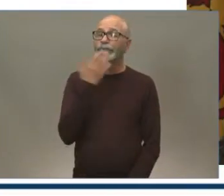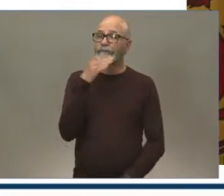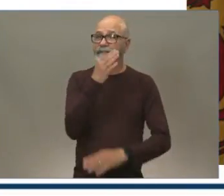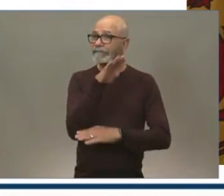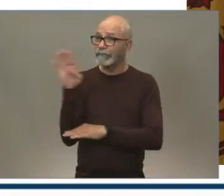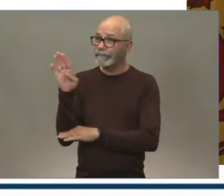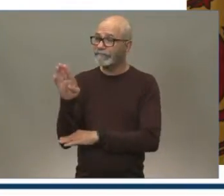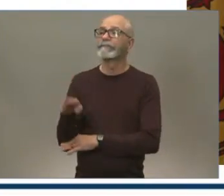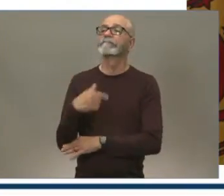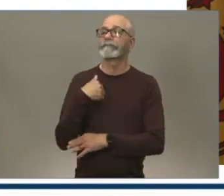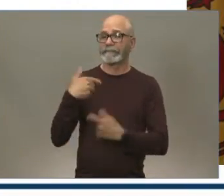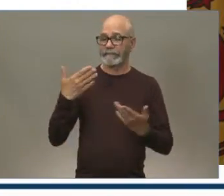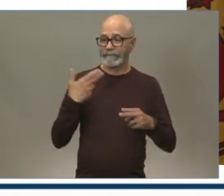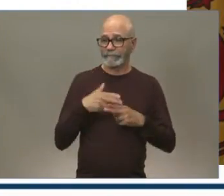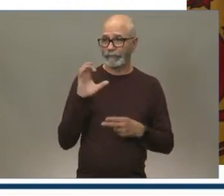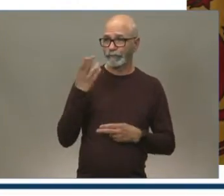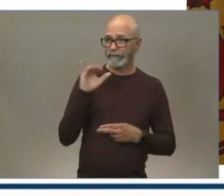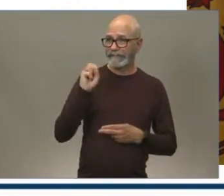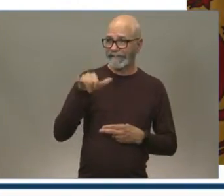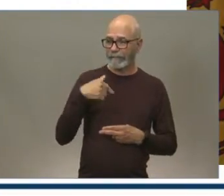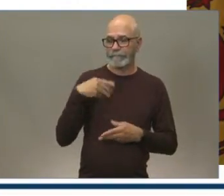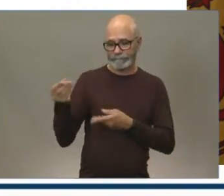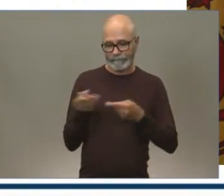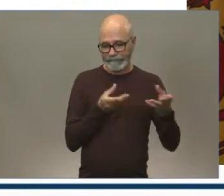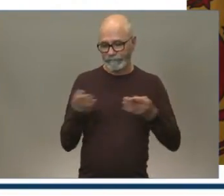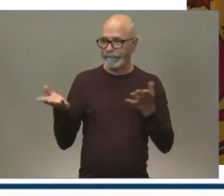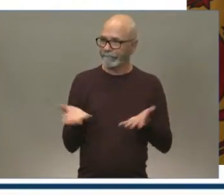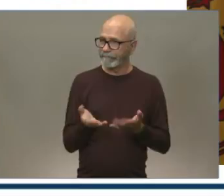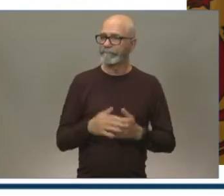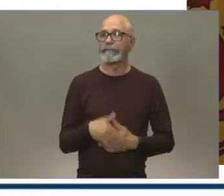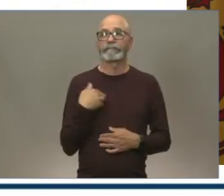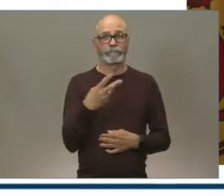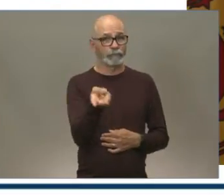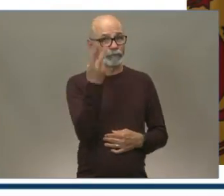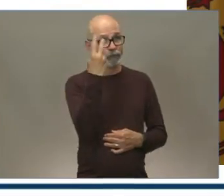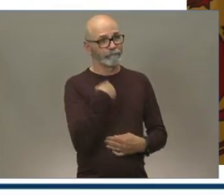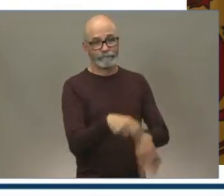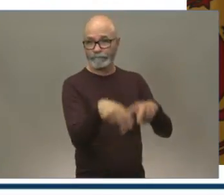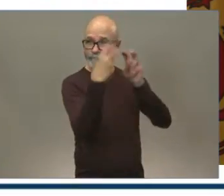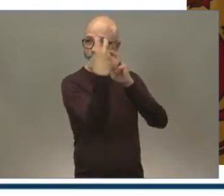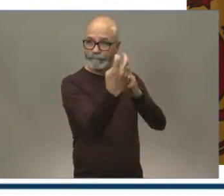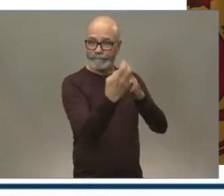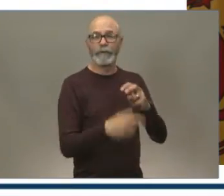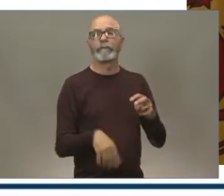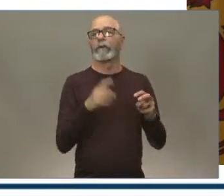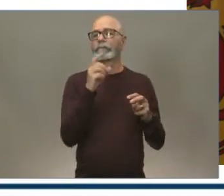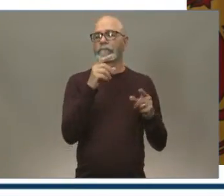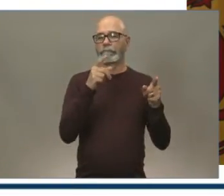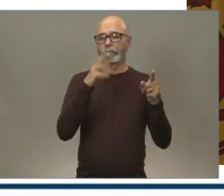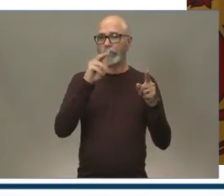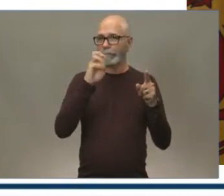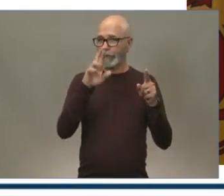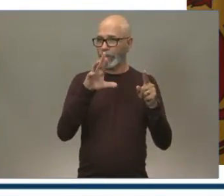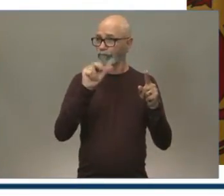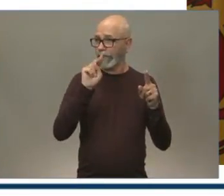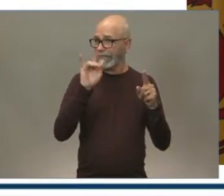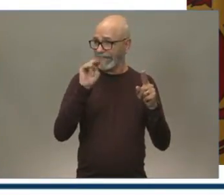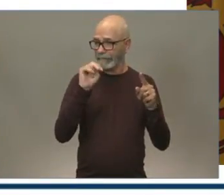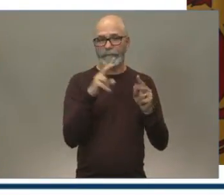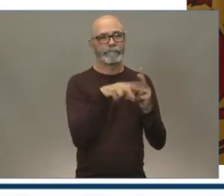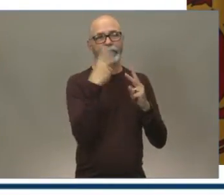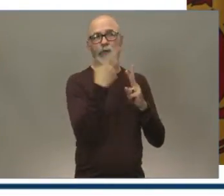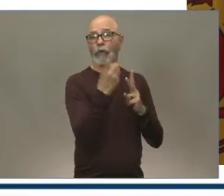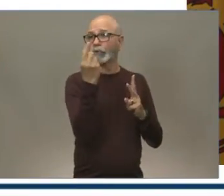Good afternoon, everyone. My name is Chrissy Matheson, and I'll be your moderator for today's press briefing. Before we begin, I'd like to introduce the Premier of Nova Scotia, the Honourable Ian